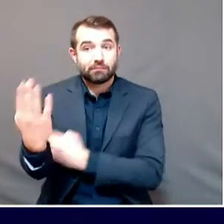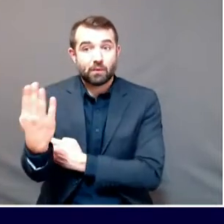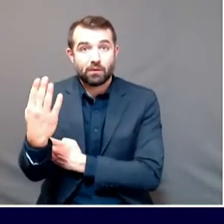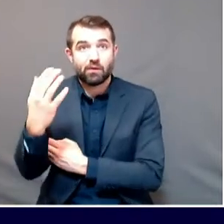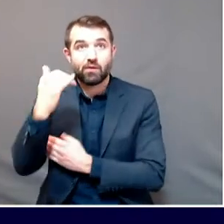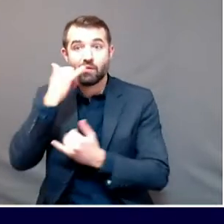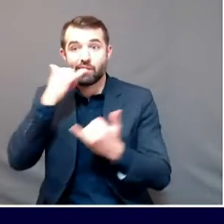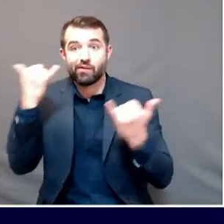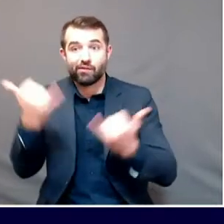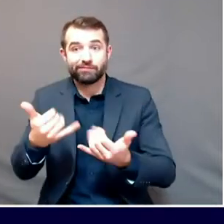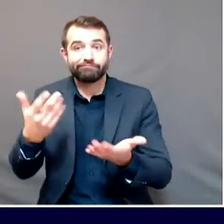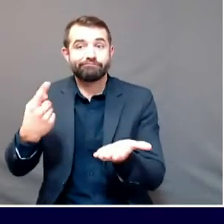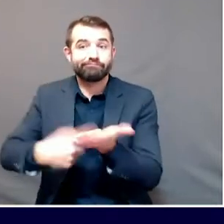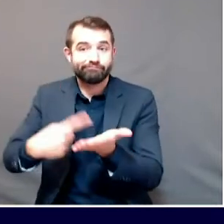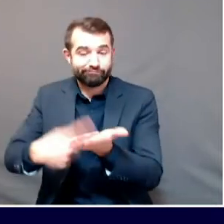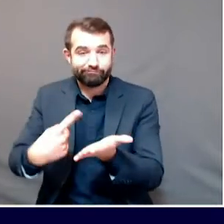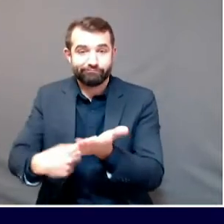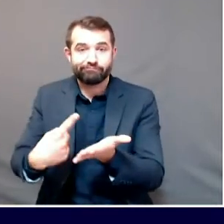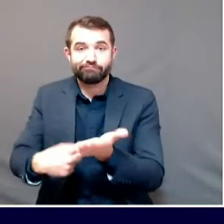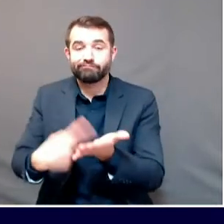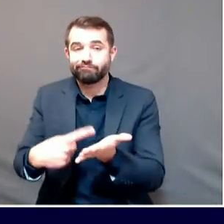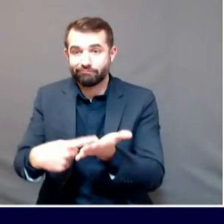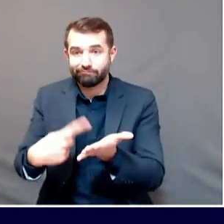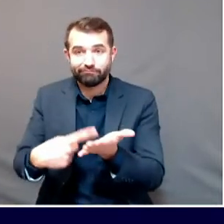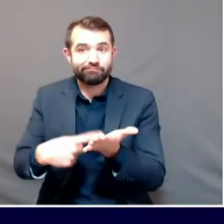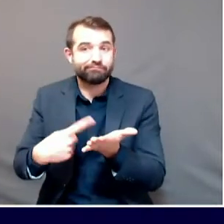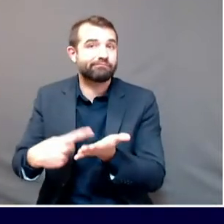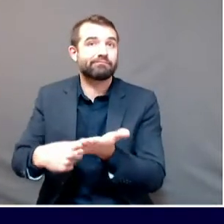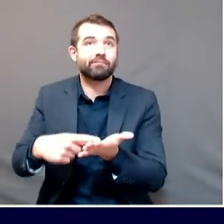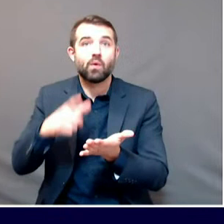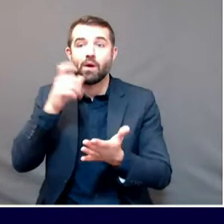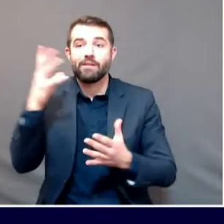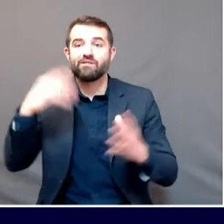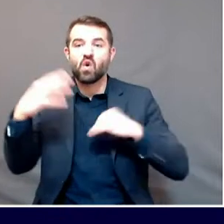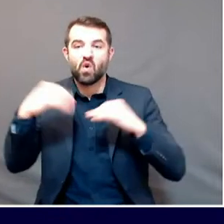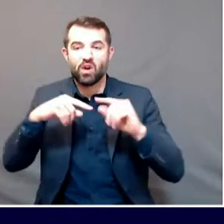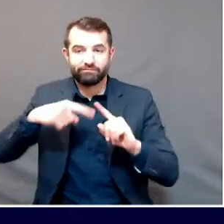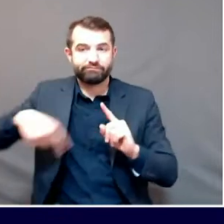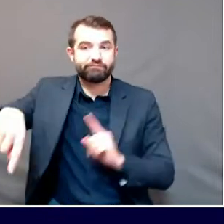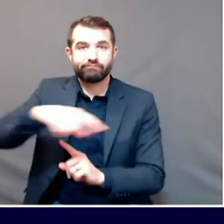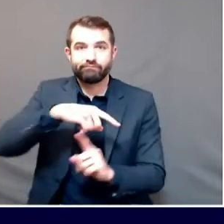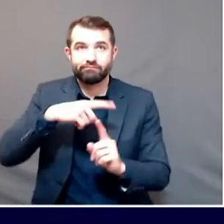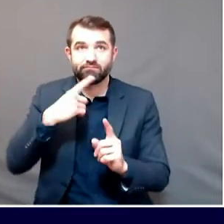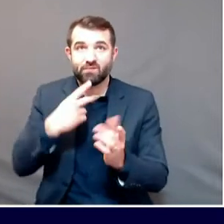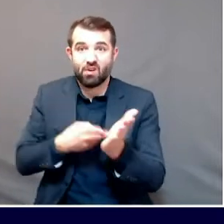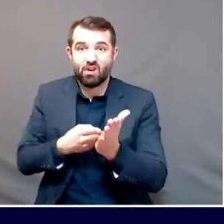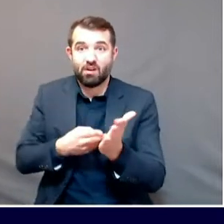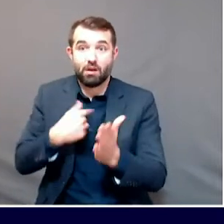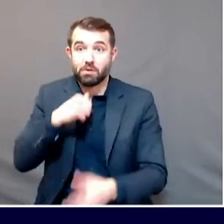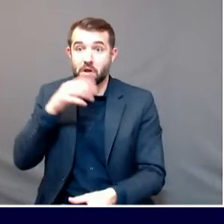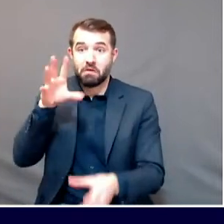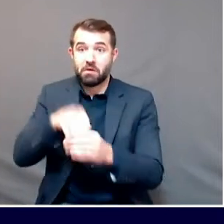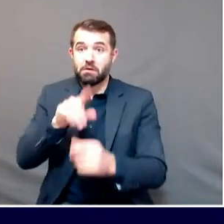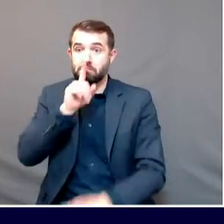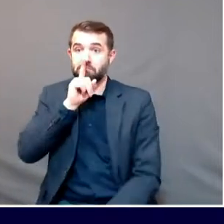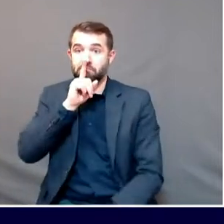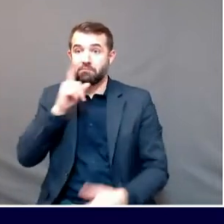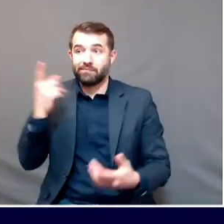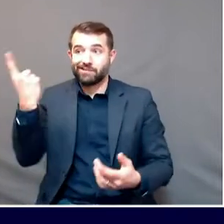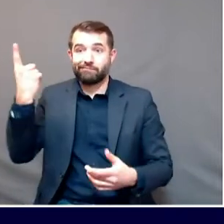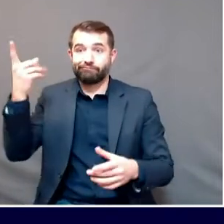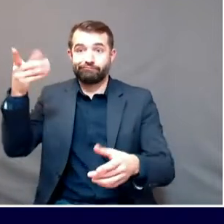themselves. I think I was not on that call, to be candid, Mal, so I can't speak firsthand about what the reaction